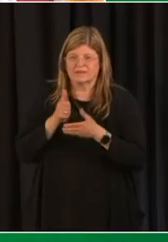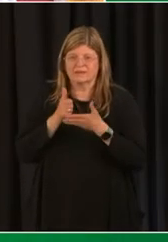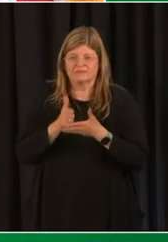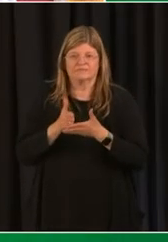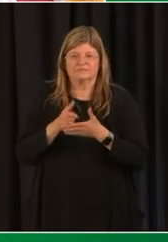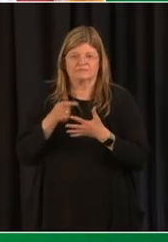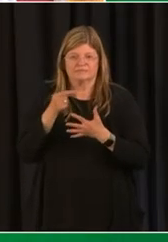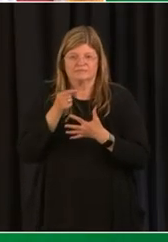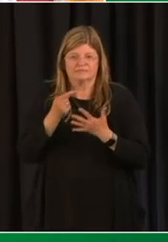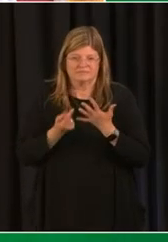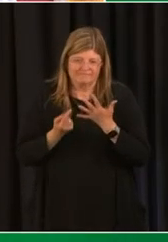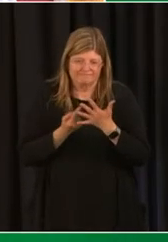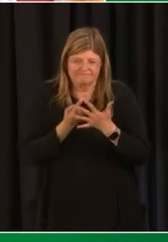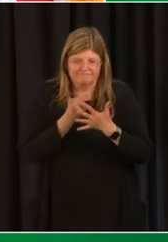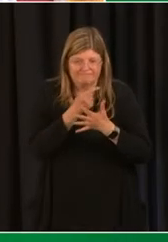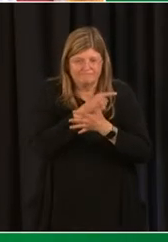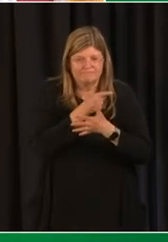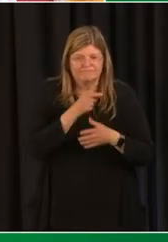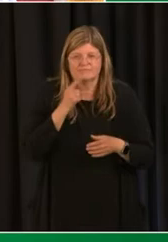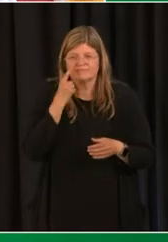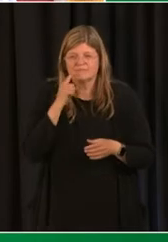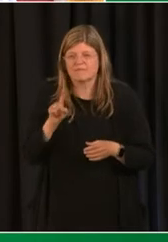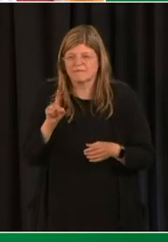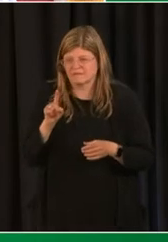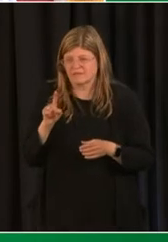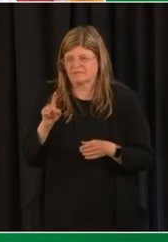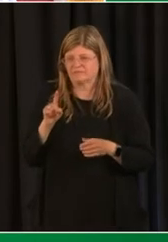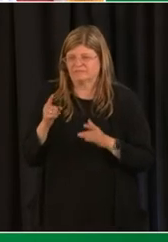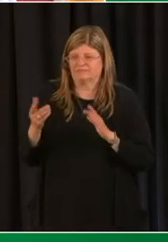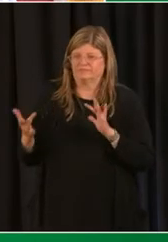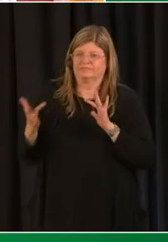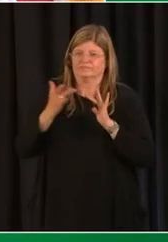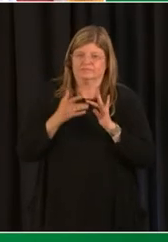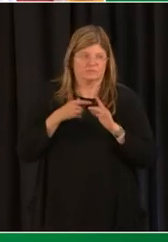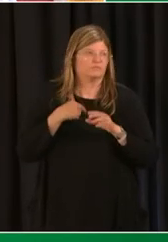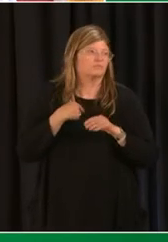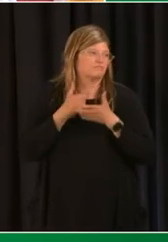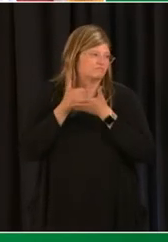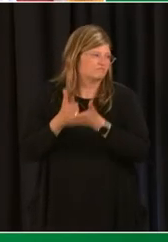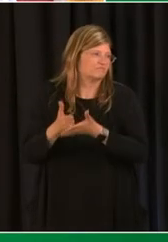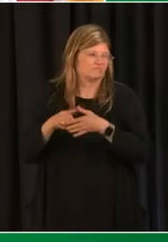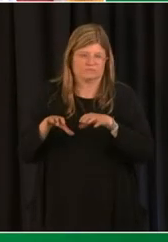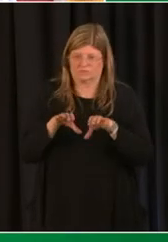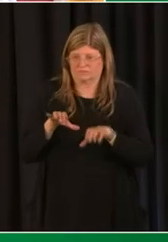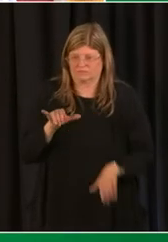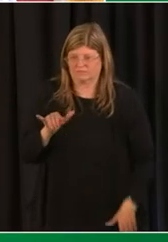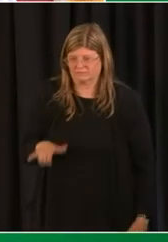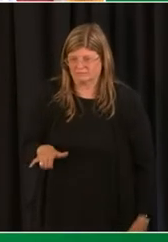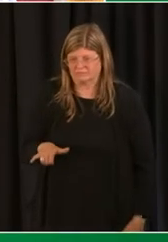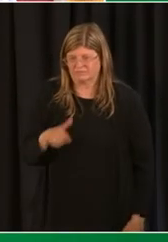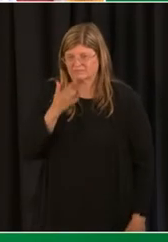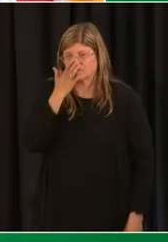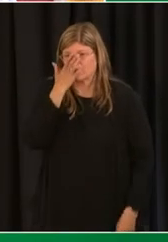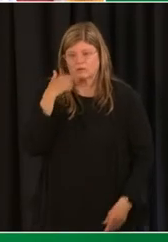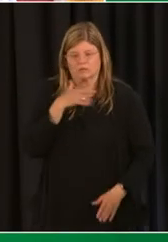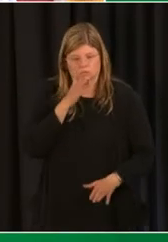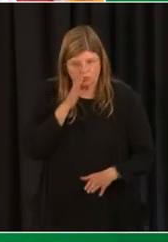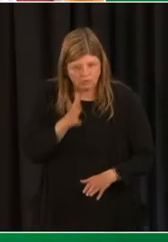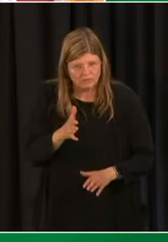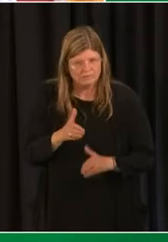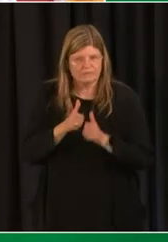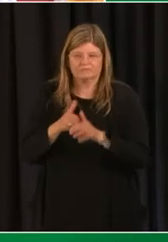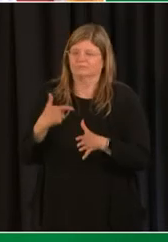that application. And so if you get to us, we will help you to do that, whatever questions you may have, whatever